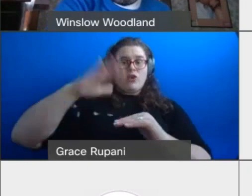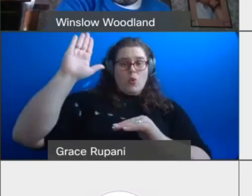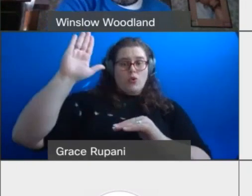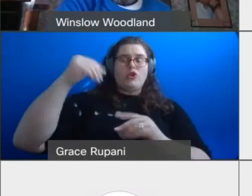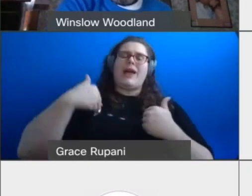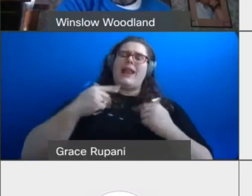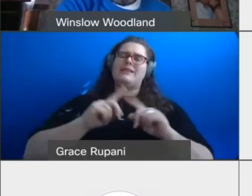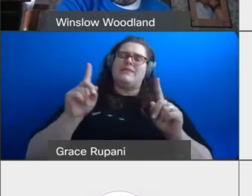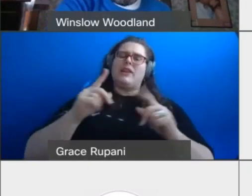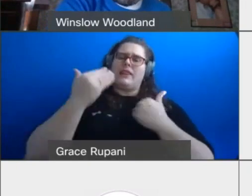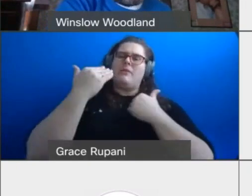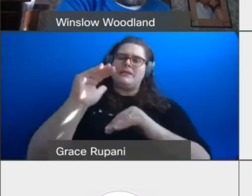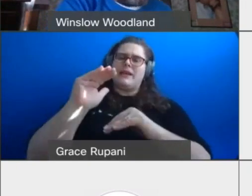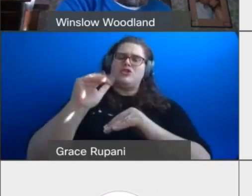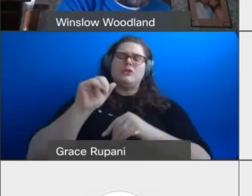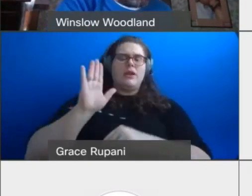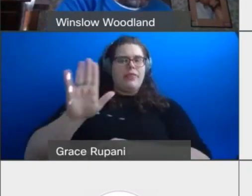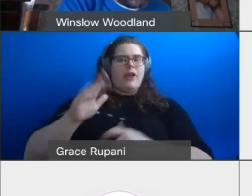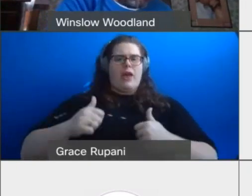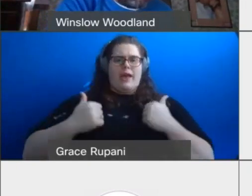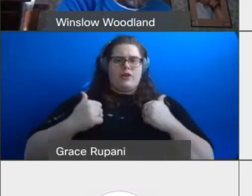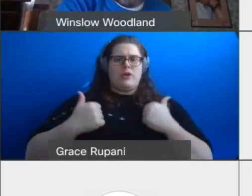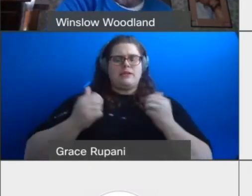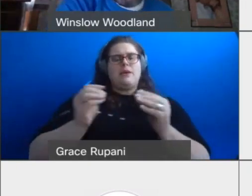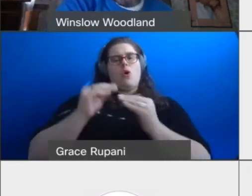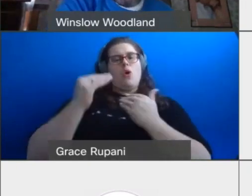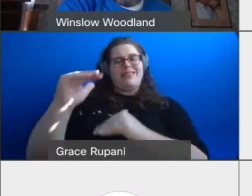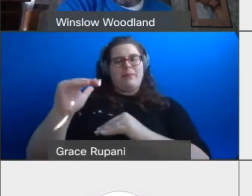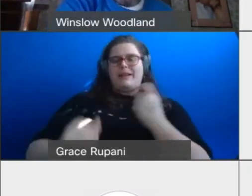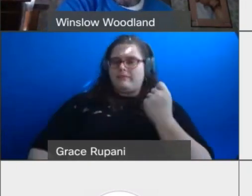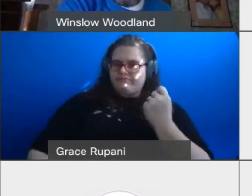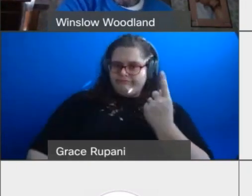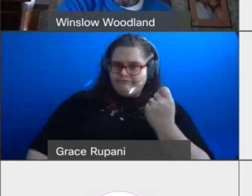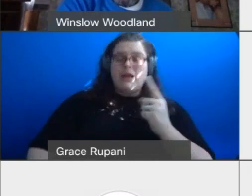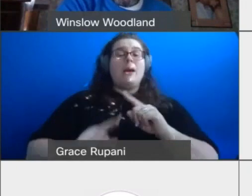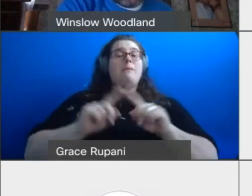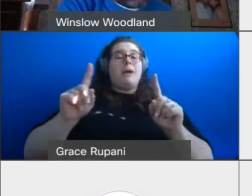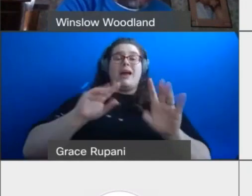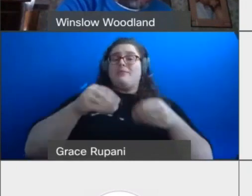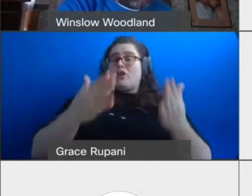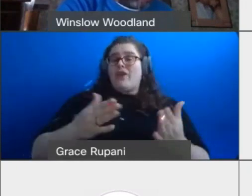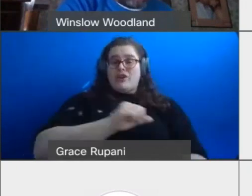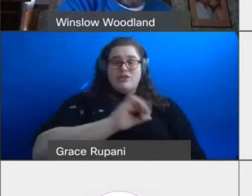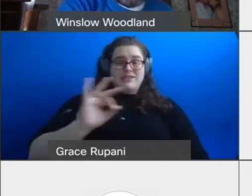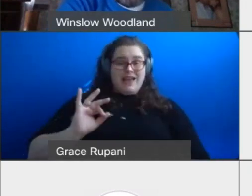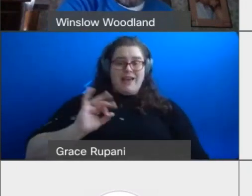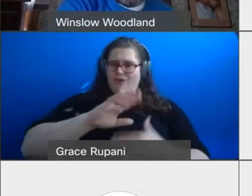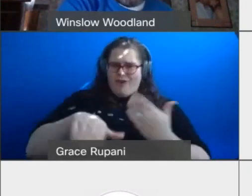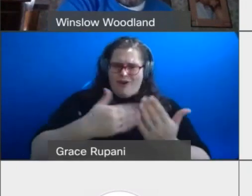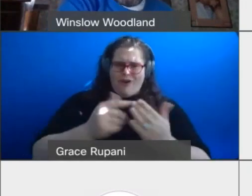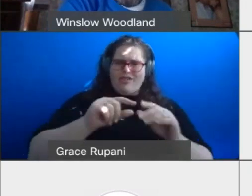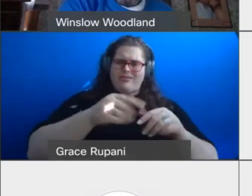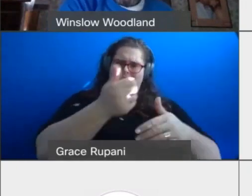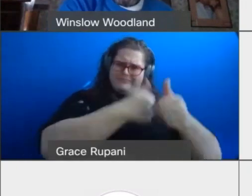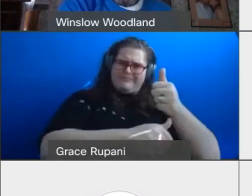the addresses that people lived in. All of our provider staff were in Group 1A,